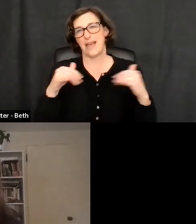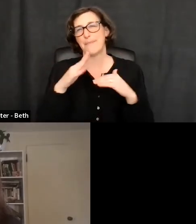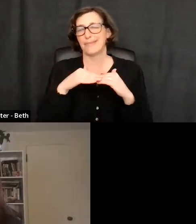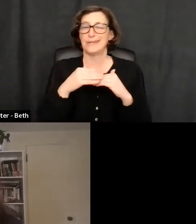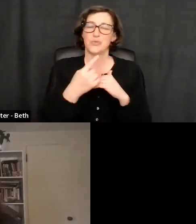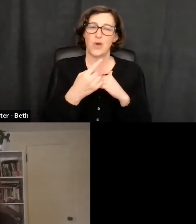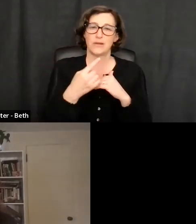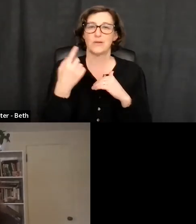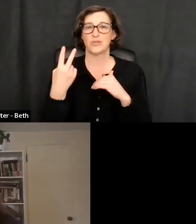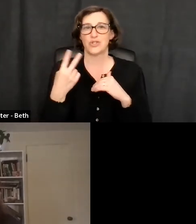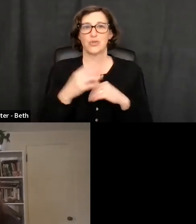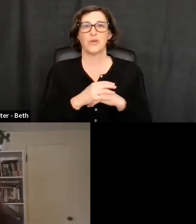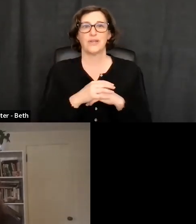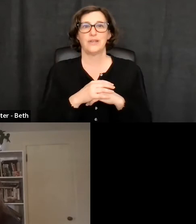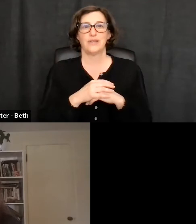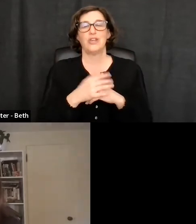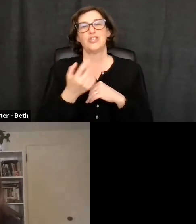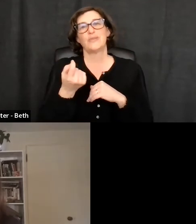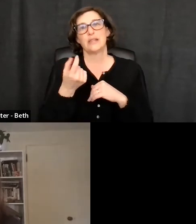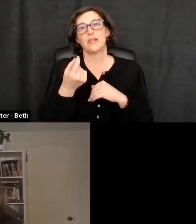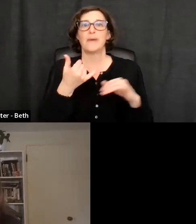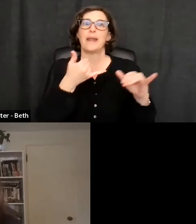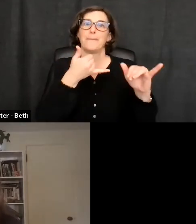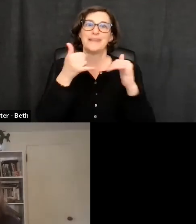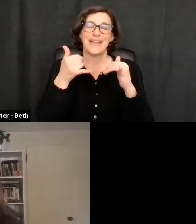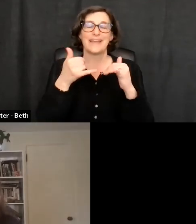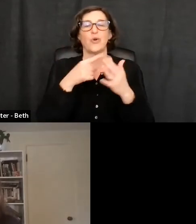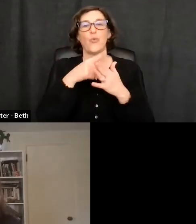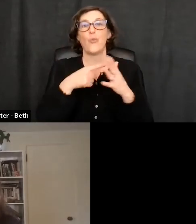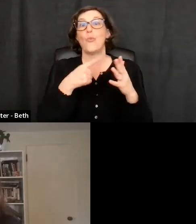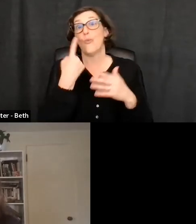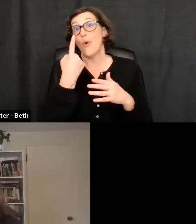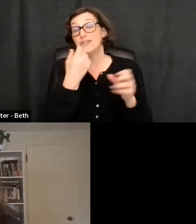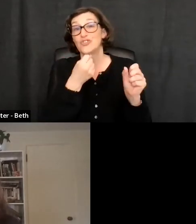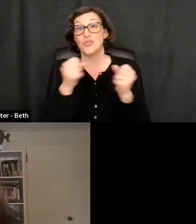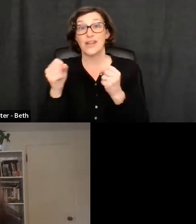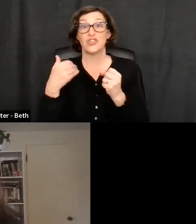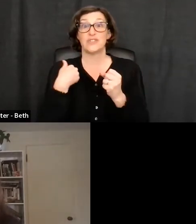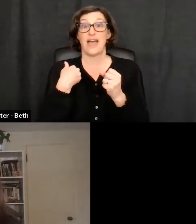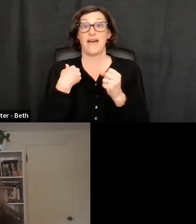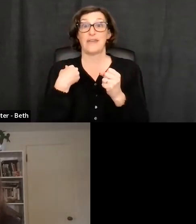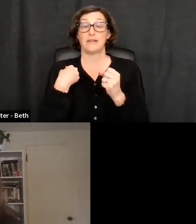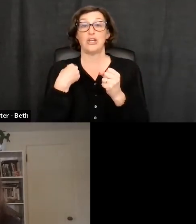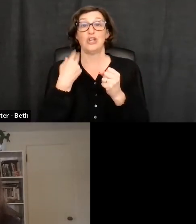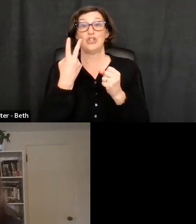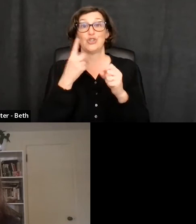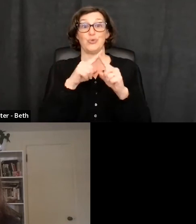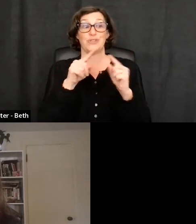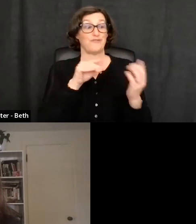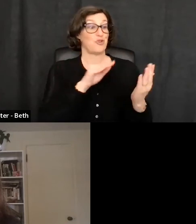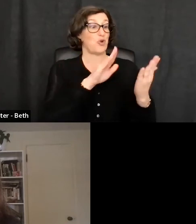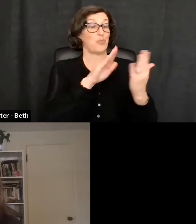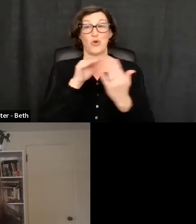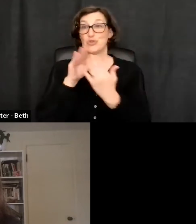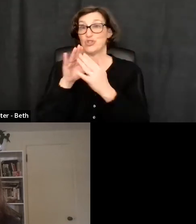Mm-hmm. So you kind of have to play that, you know, one of the strategies is maybe having a foot in both or doing the kinds of things that you